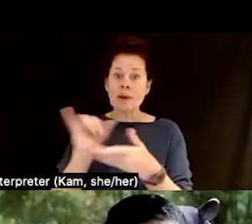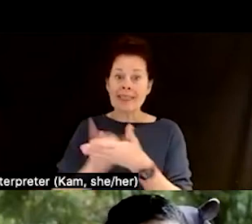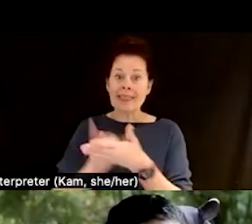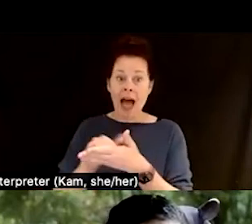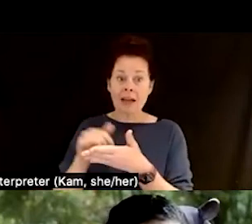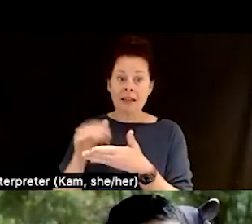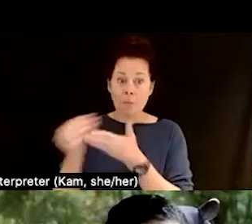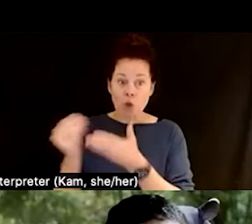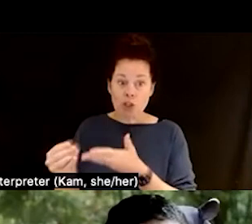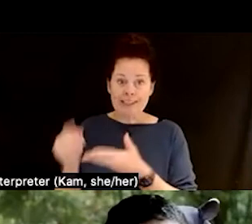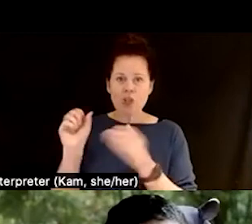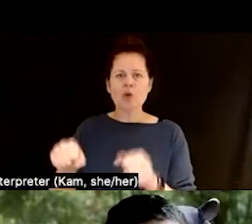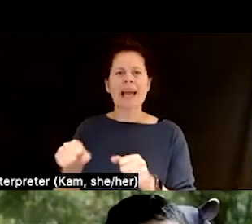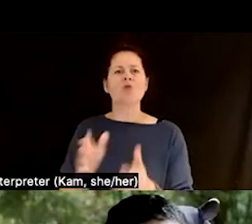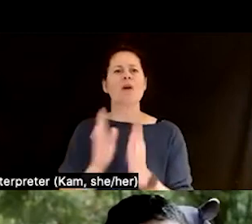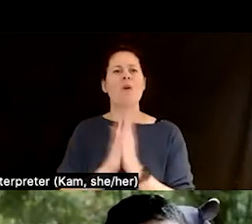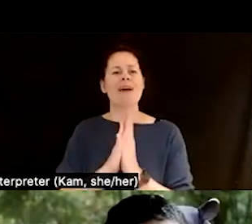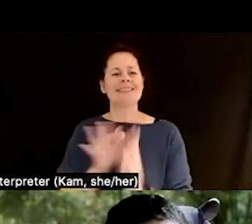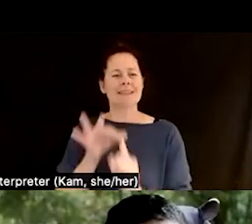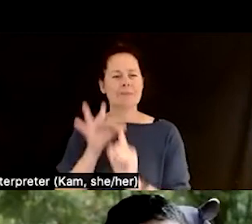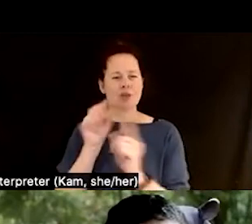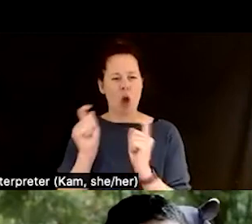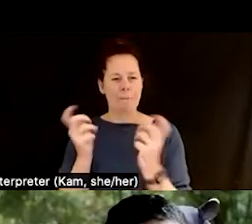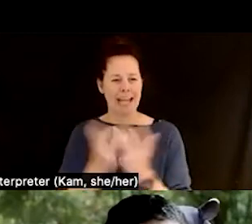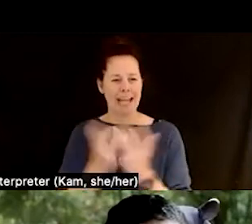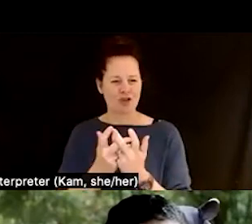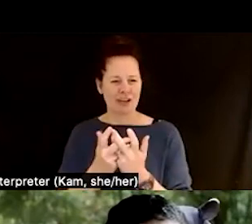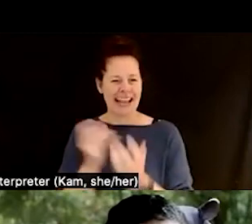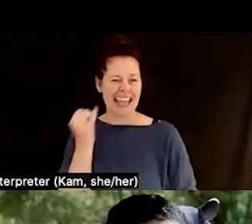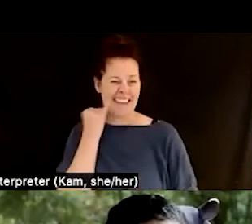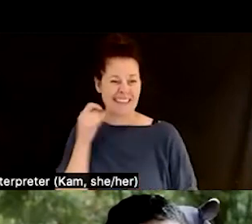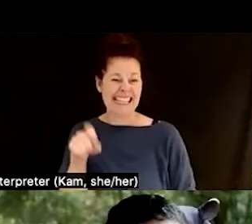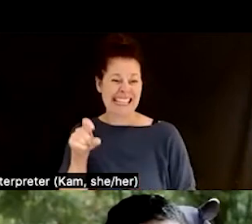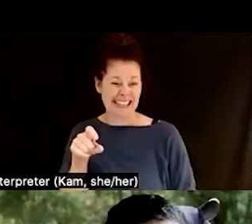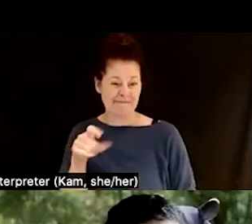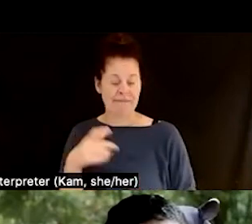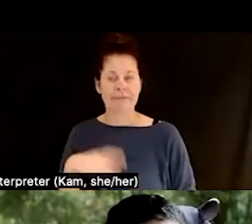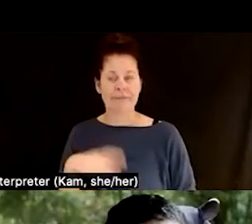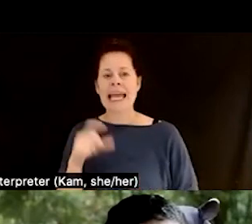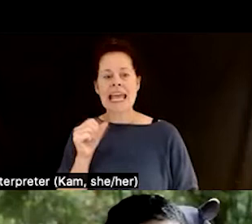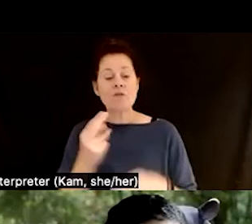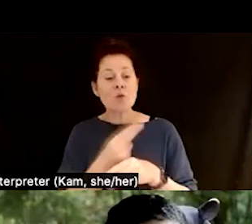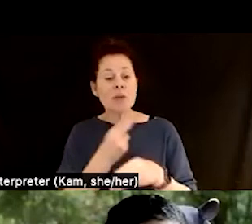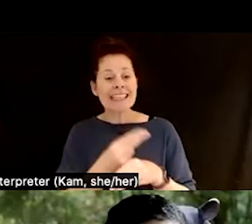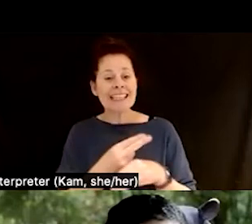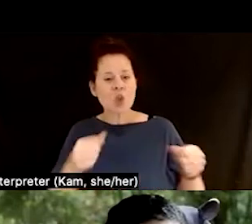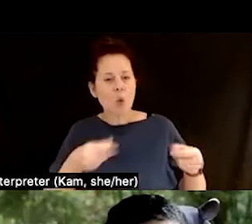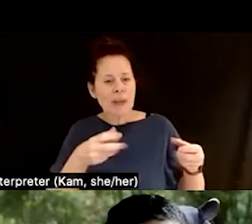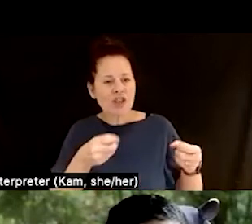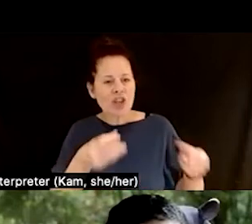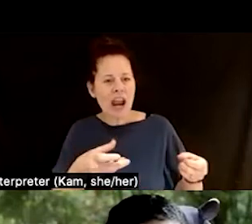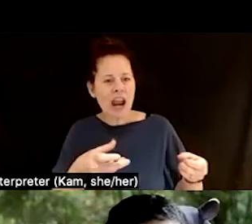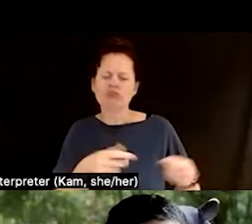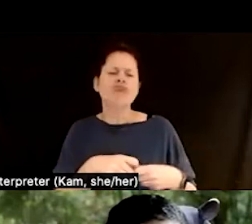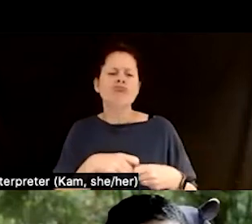needed. In our case, if you use a wheelchair, for example, you don't need to go in a different way because